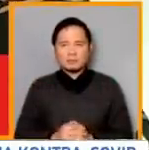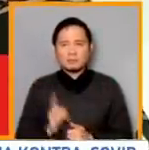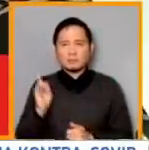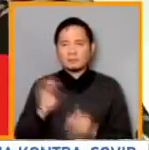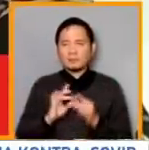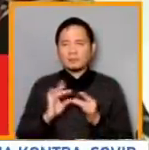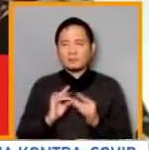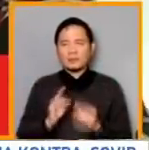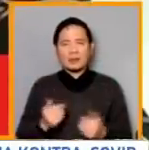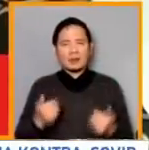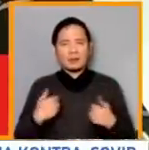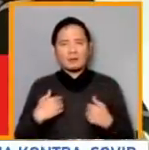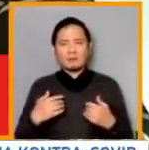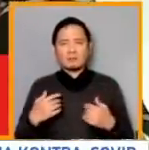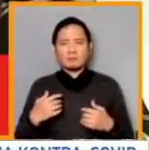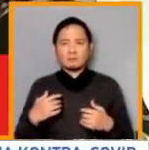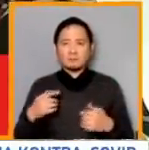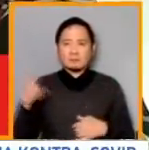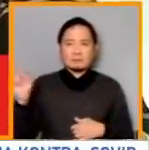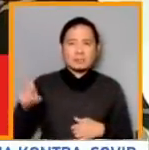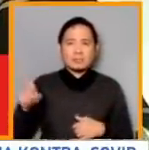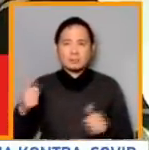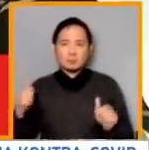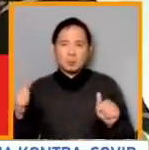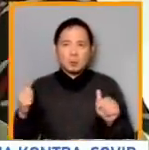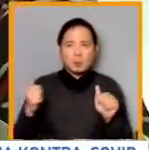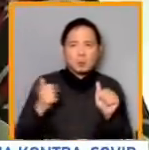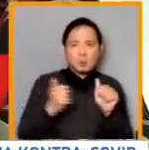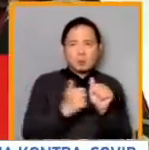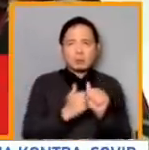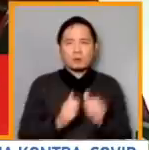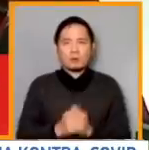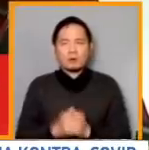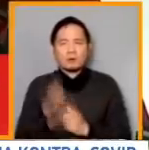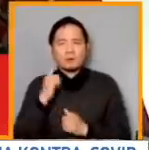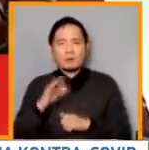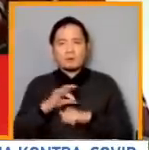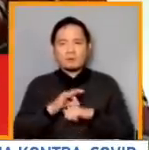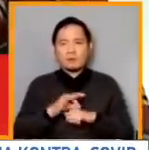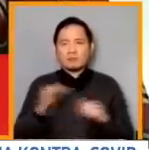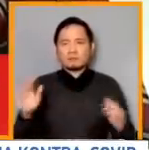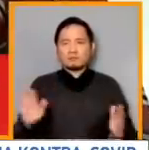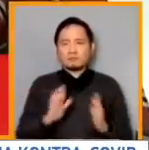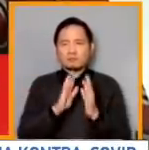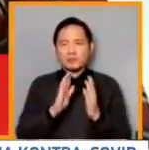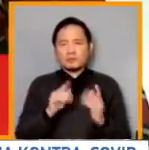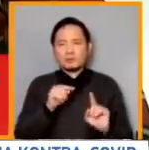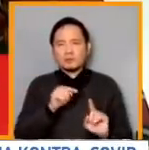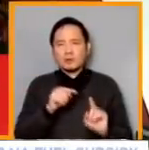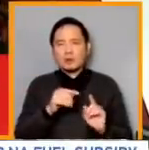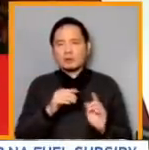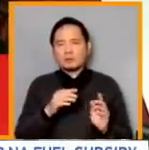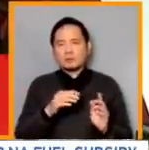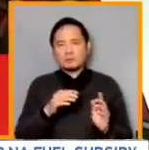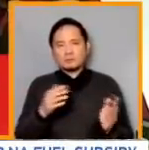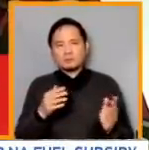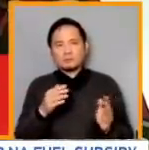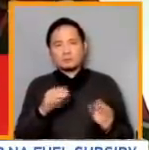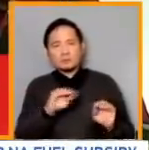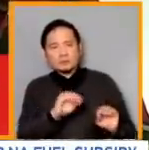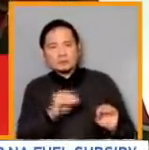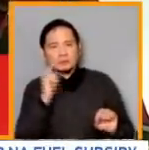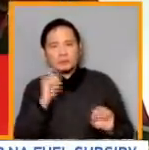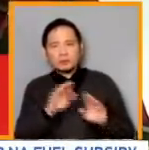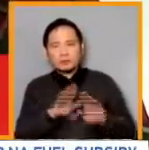do, both in face-to-face learning where our children learn not